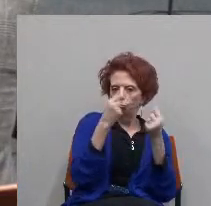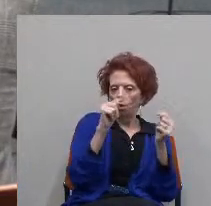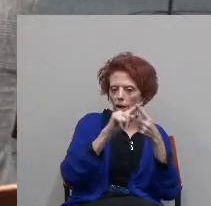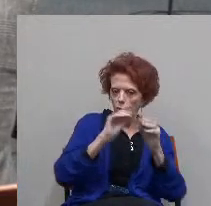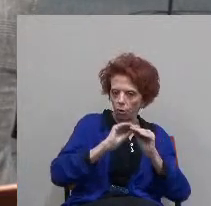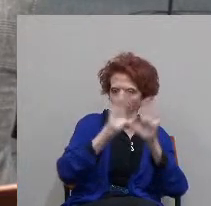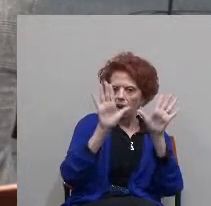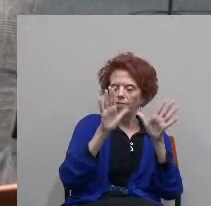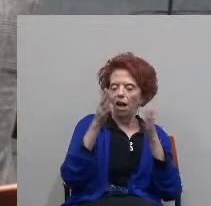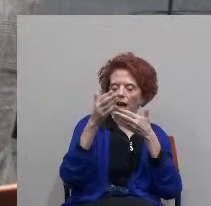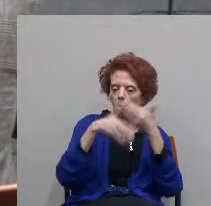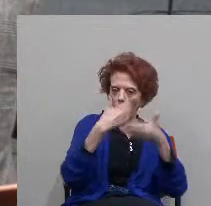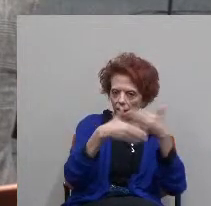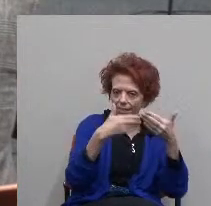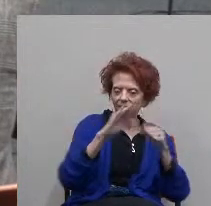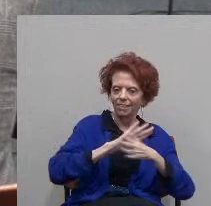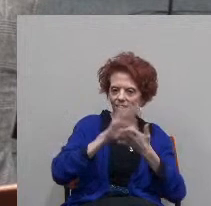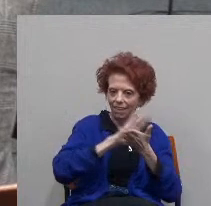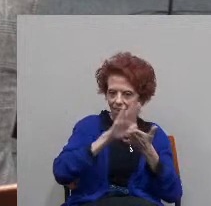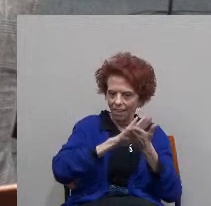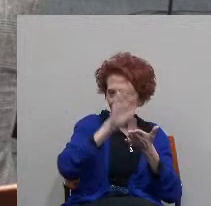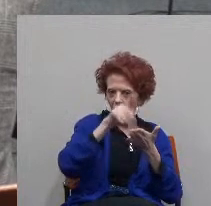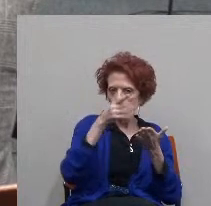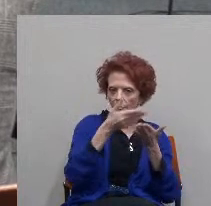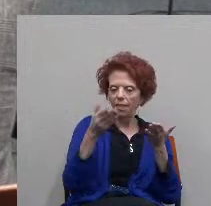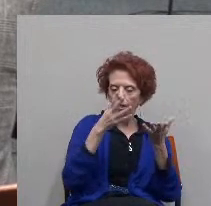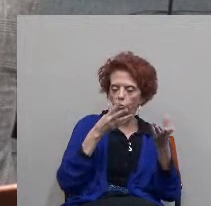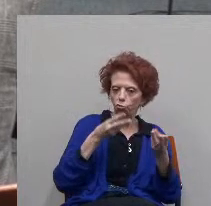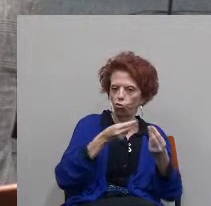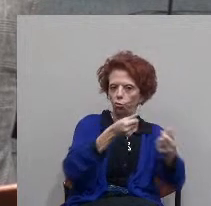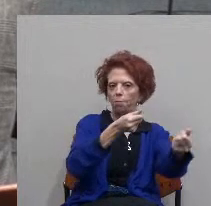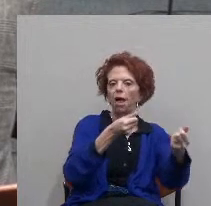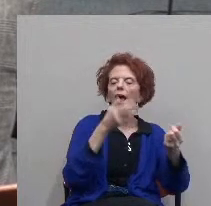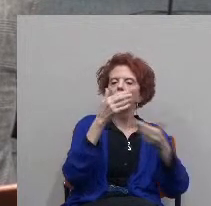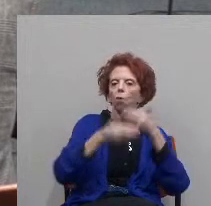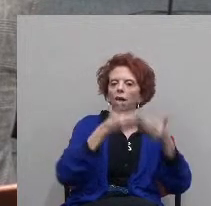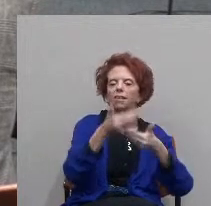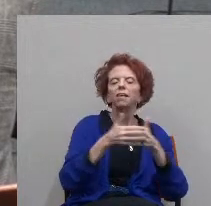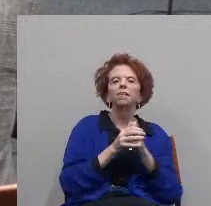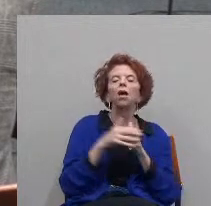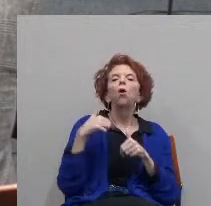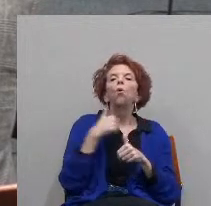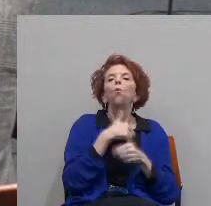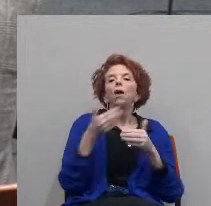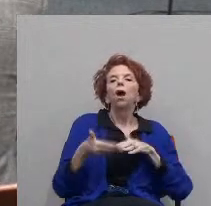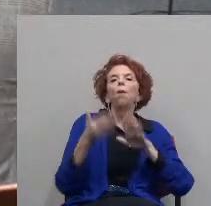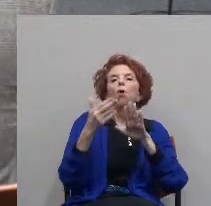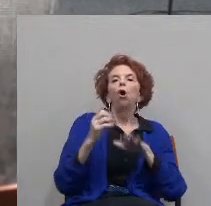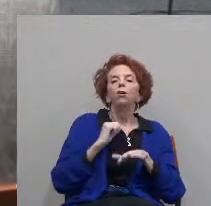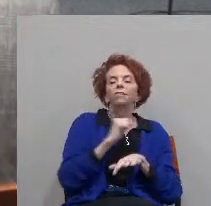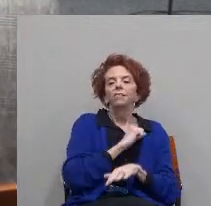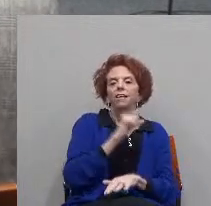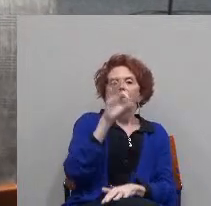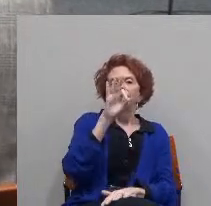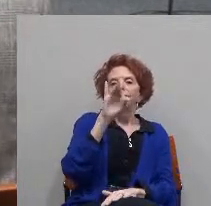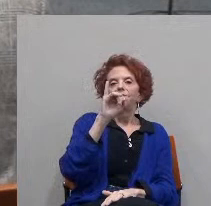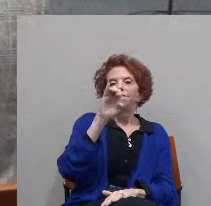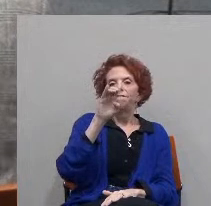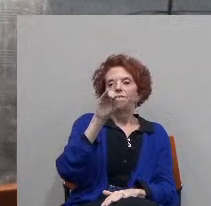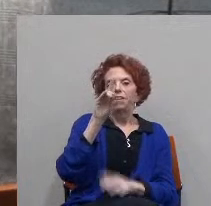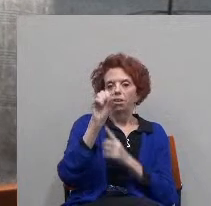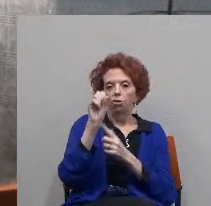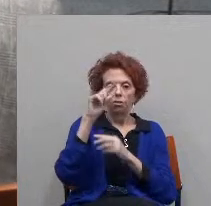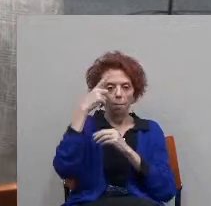to clarify the process, clean some things up, and streamline the process. We approached Senator Fields about